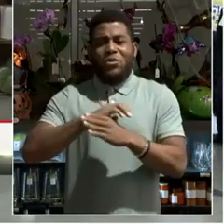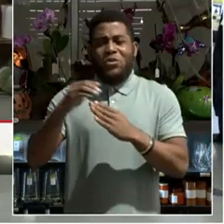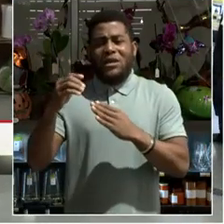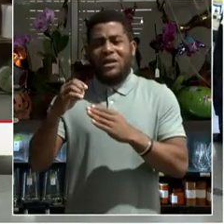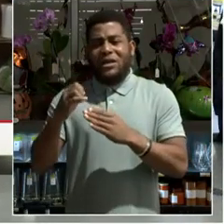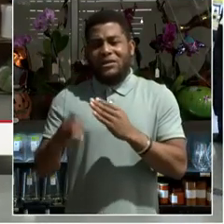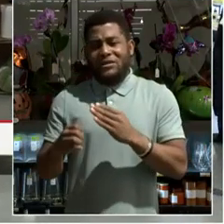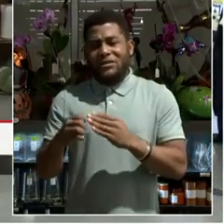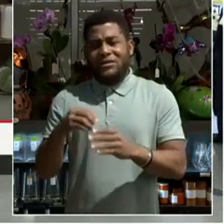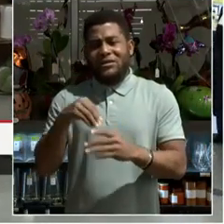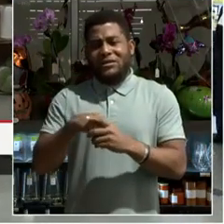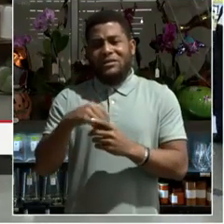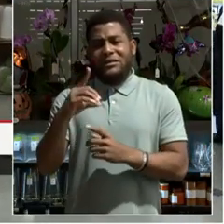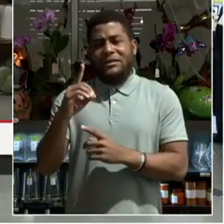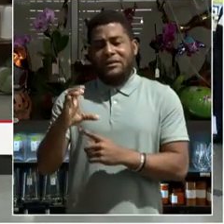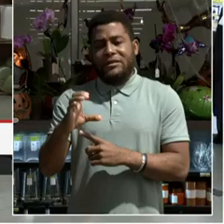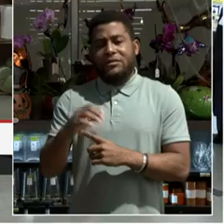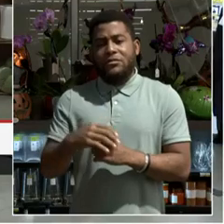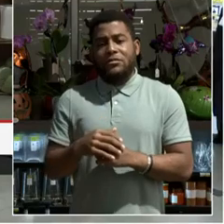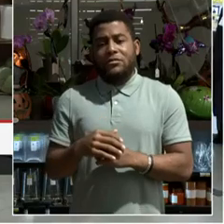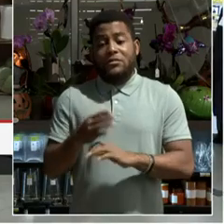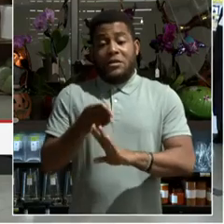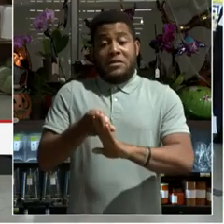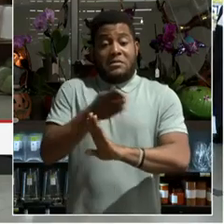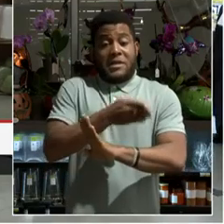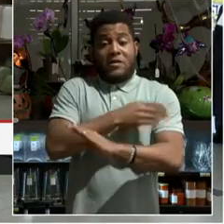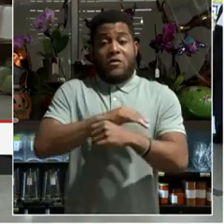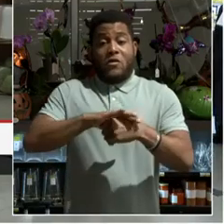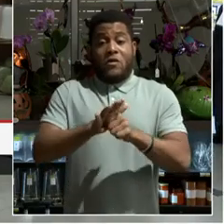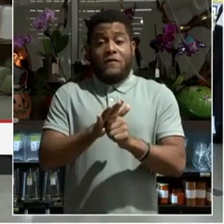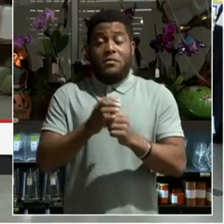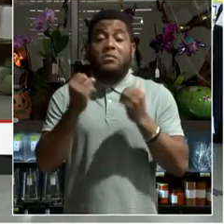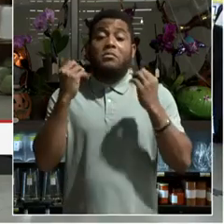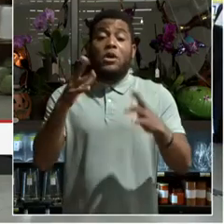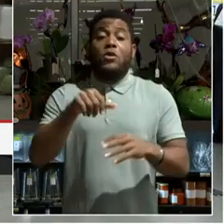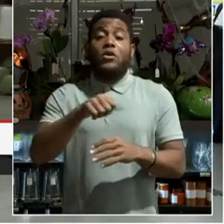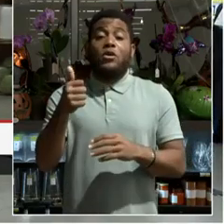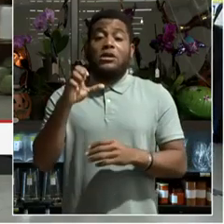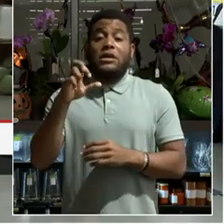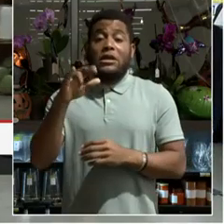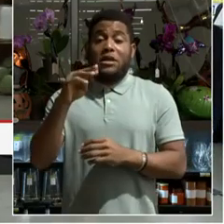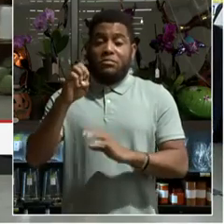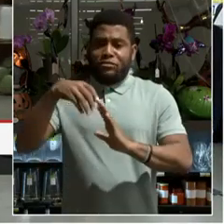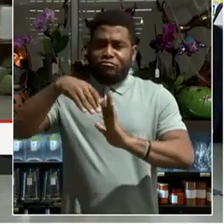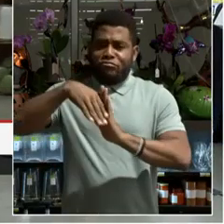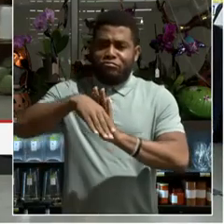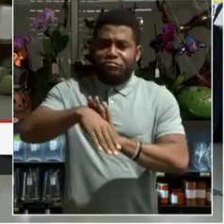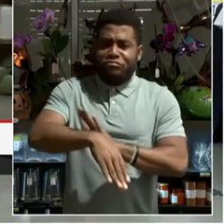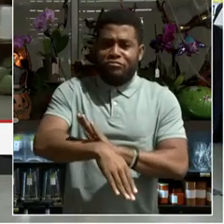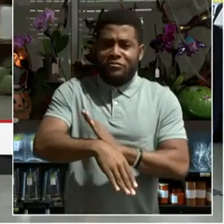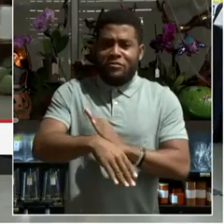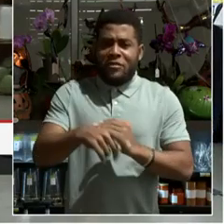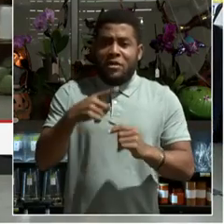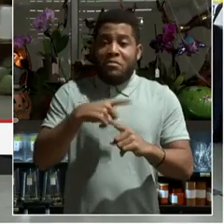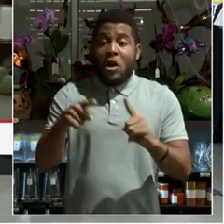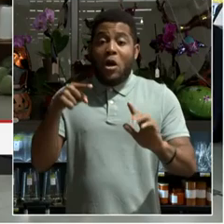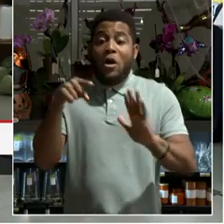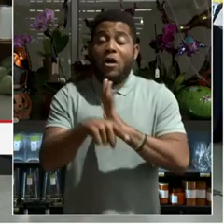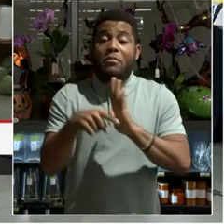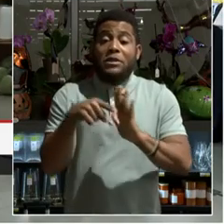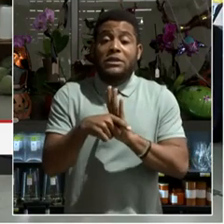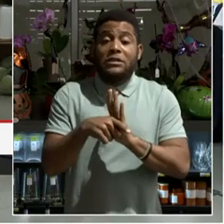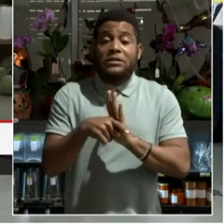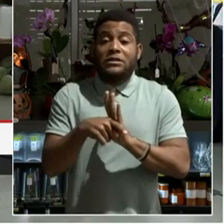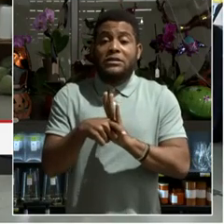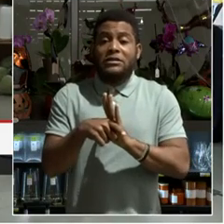crime stats, though, versus pre-pandemic. A lot of crimes are down, but what is it about homicide? Is there any trend that's making it especially difficult to